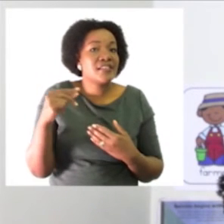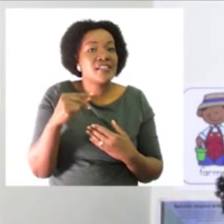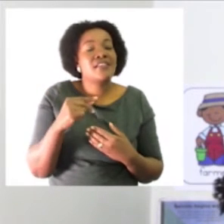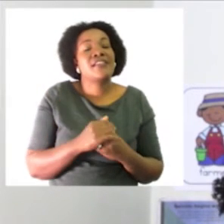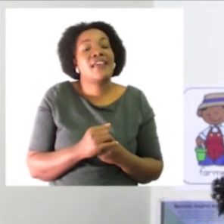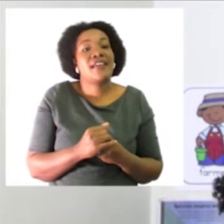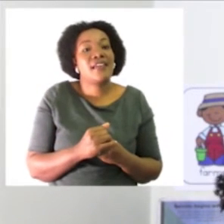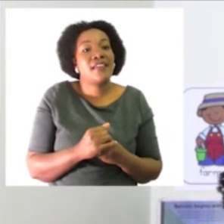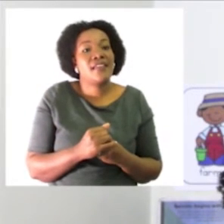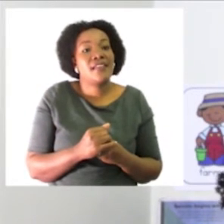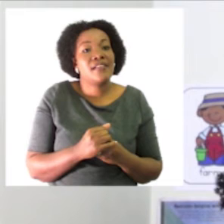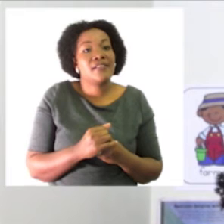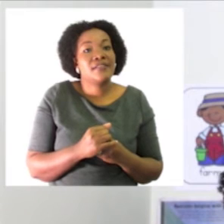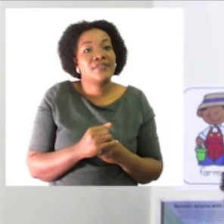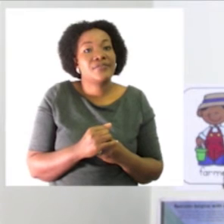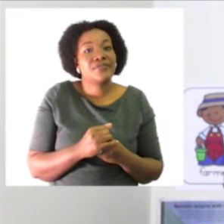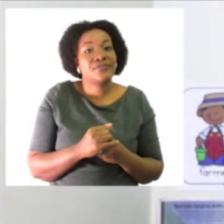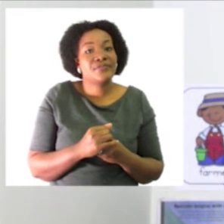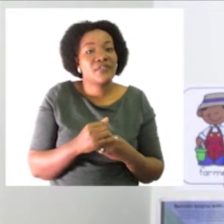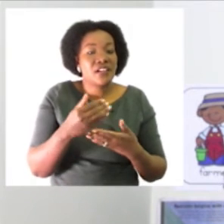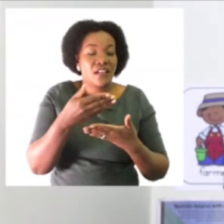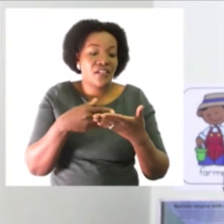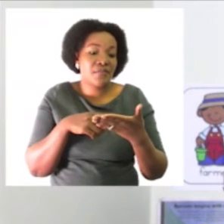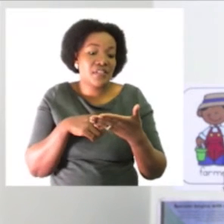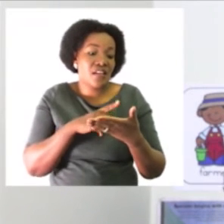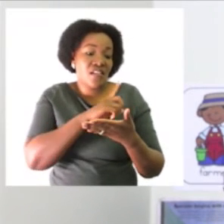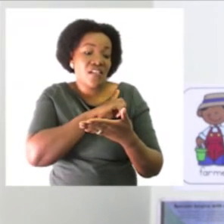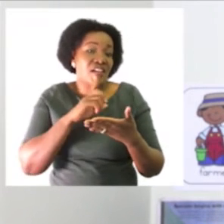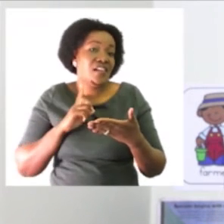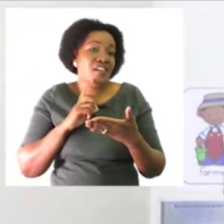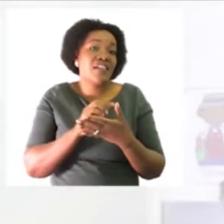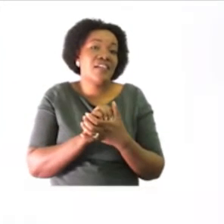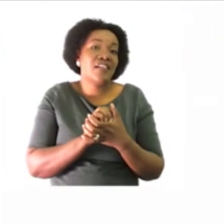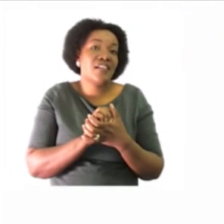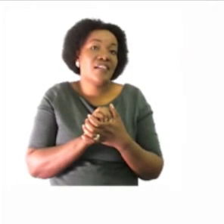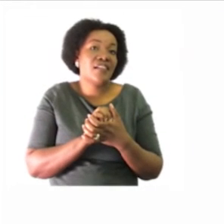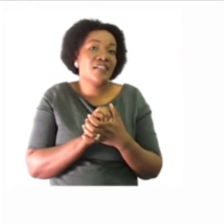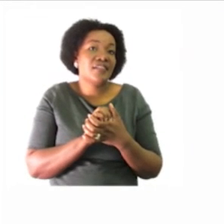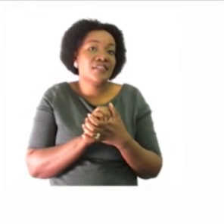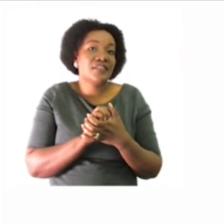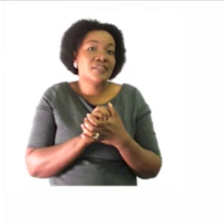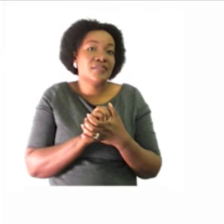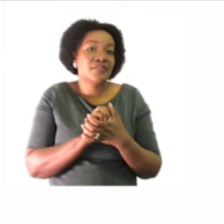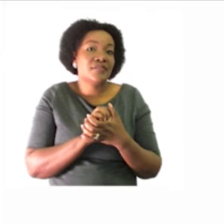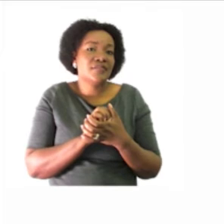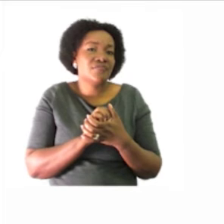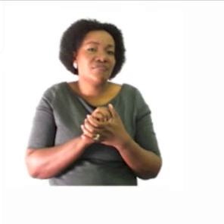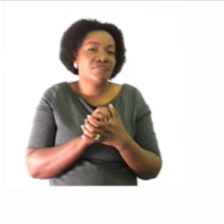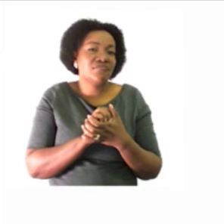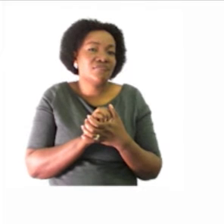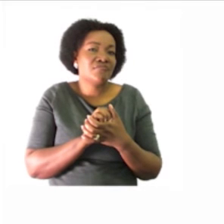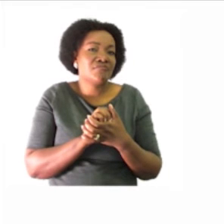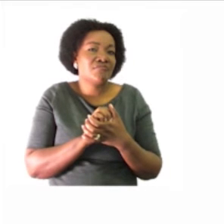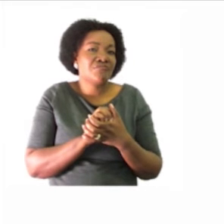we have to look at that on our page 11, it says there, 2 needles